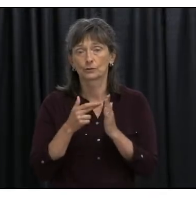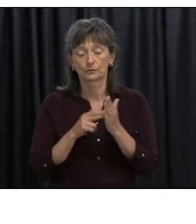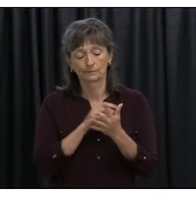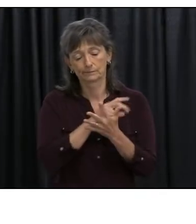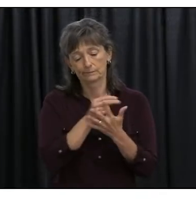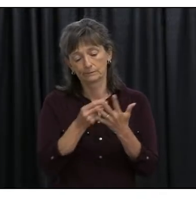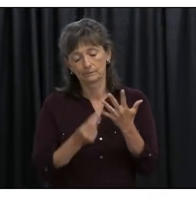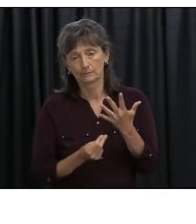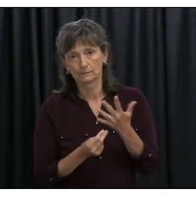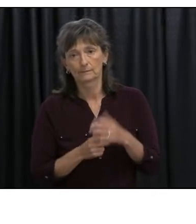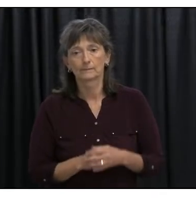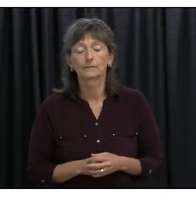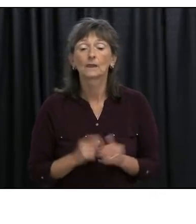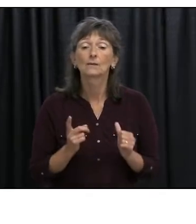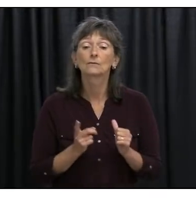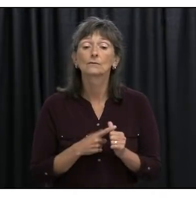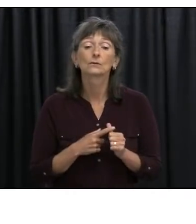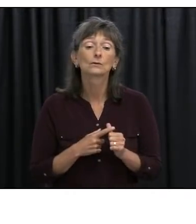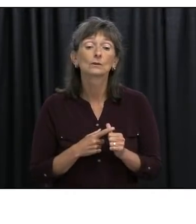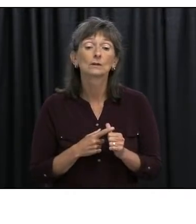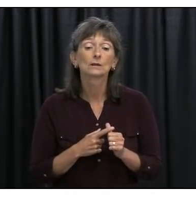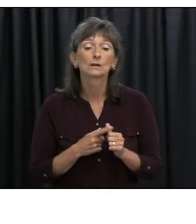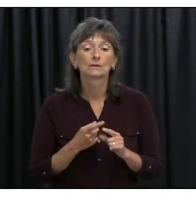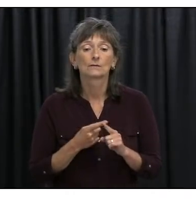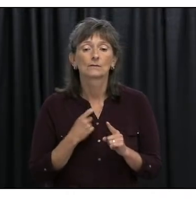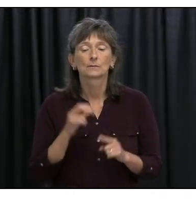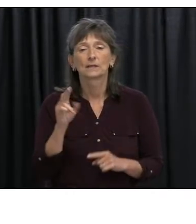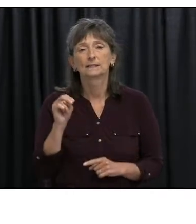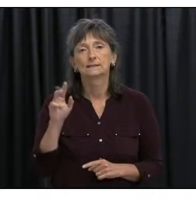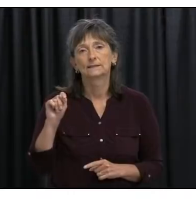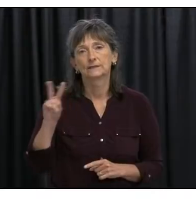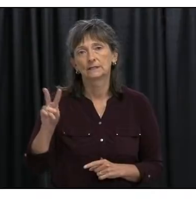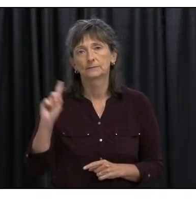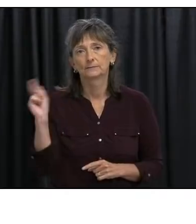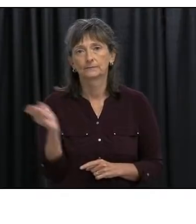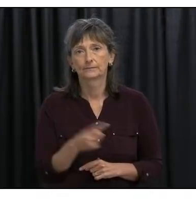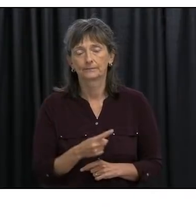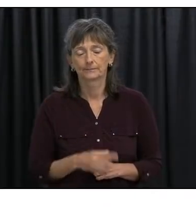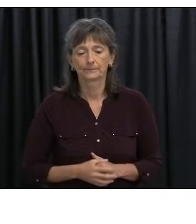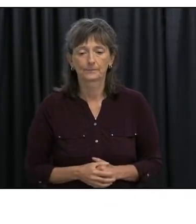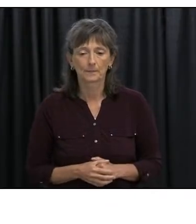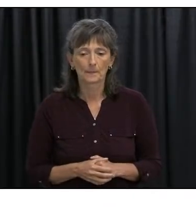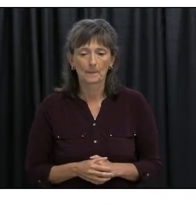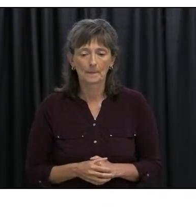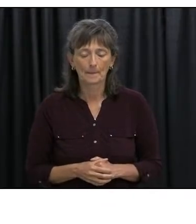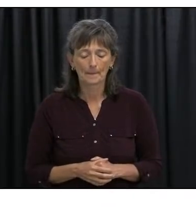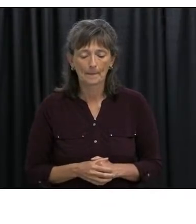today's call. Our first questions are from Kellyanne Roberts of NTV News. Please go ahead.